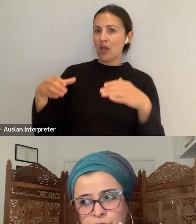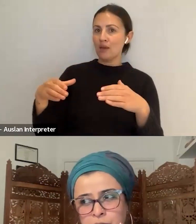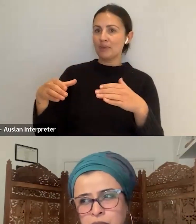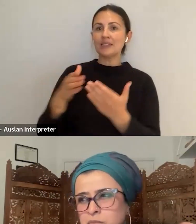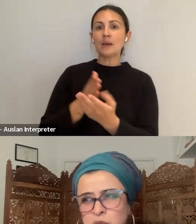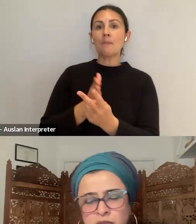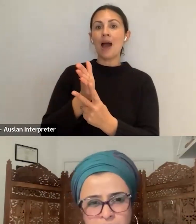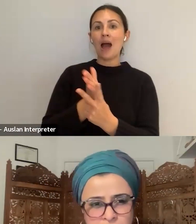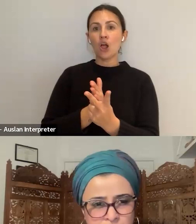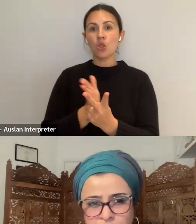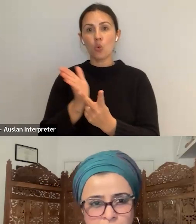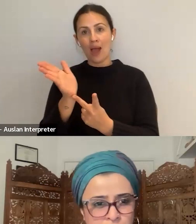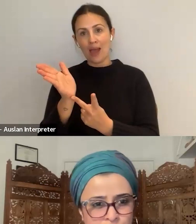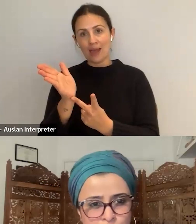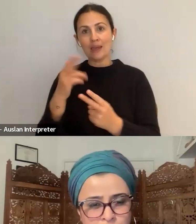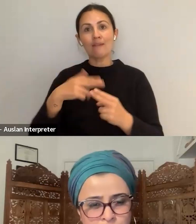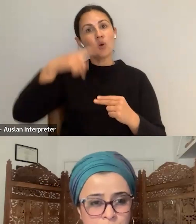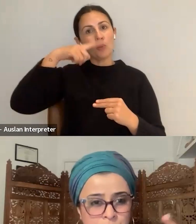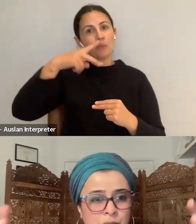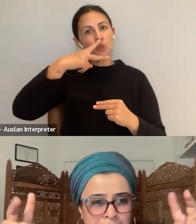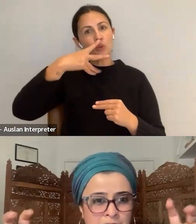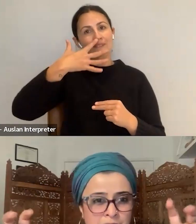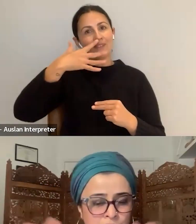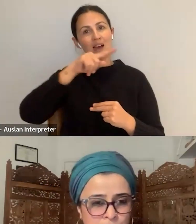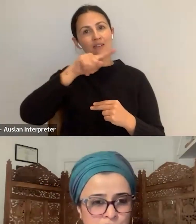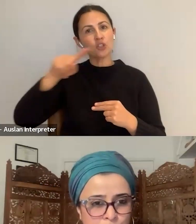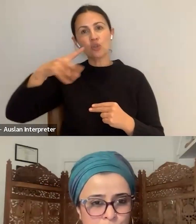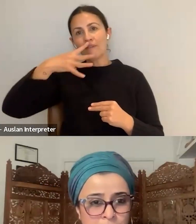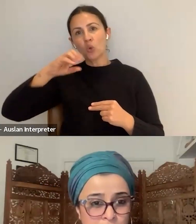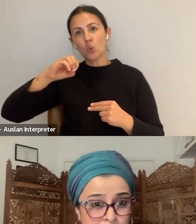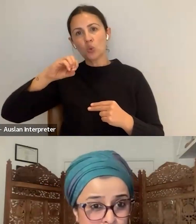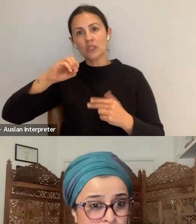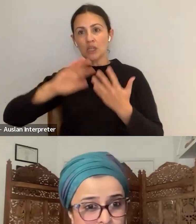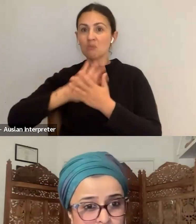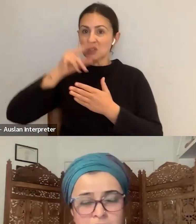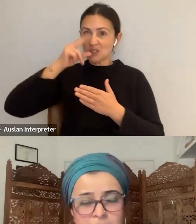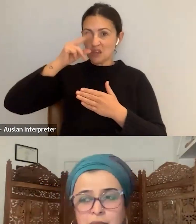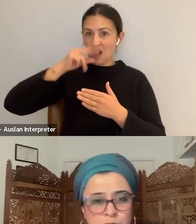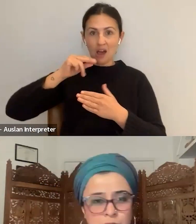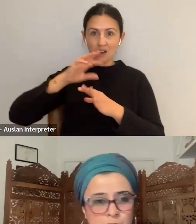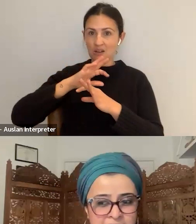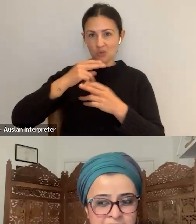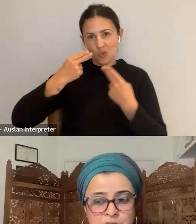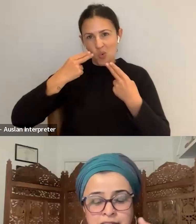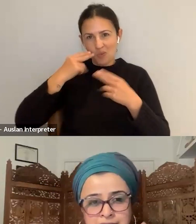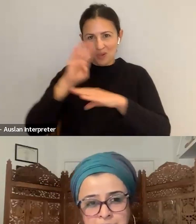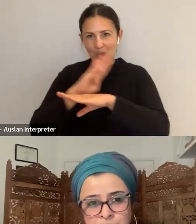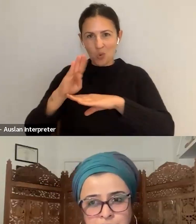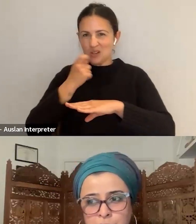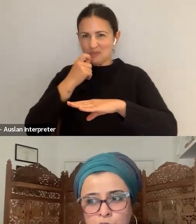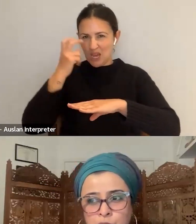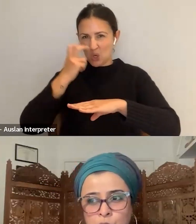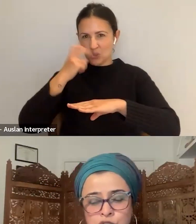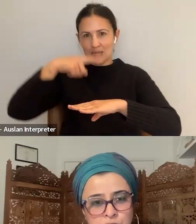pathway for people, I think, between the ages of 25 to 40, so predominantly younger than traditional board-aged people, presumably, and